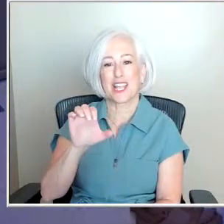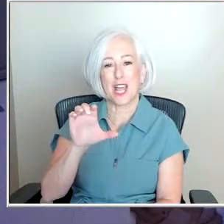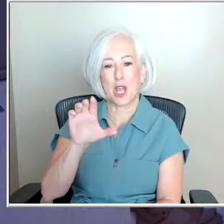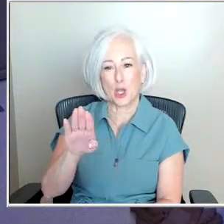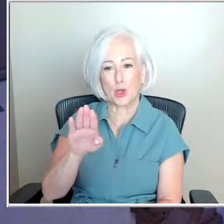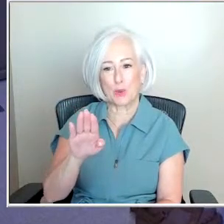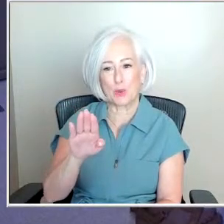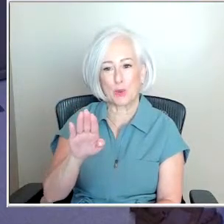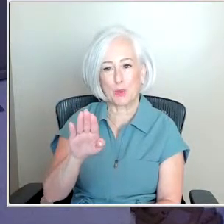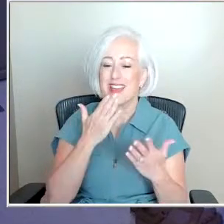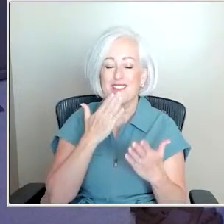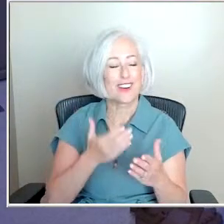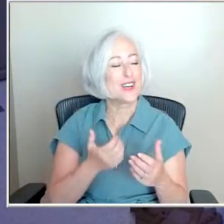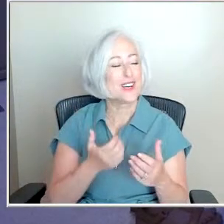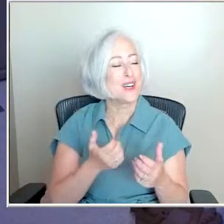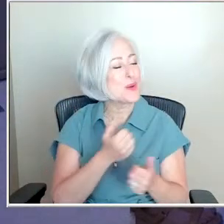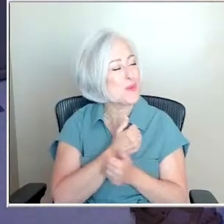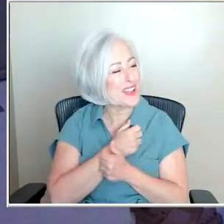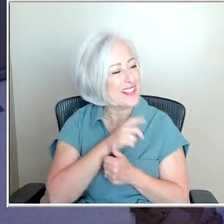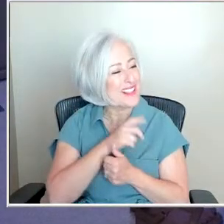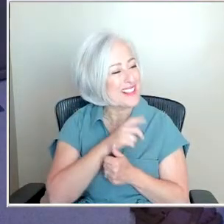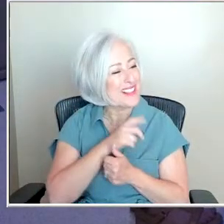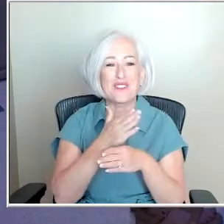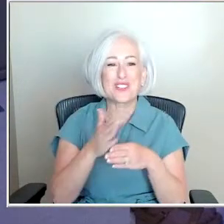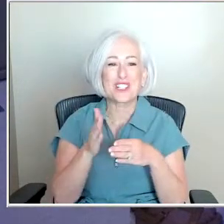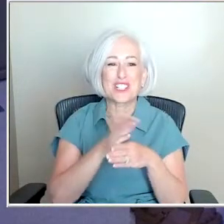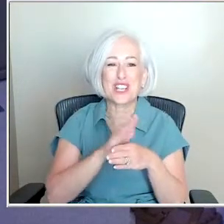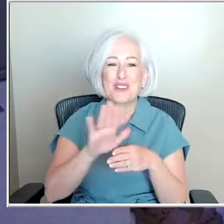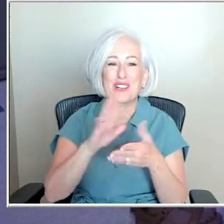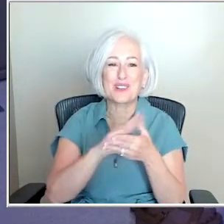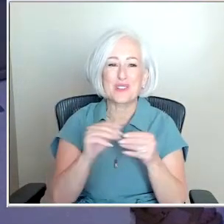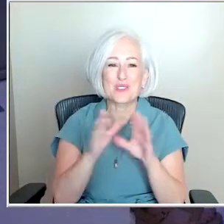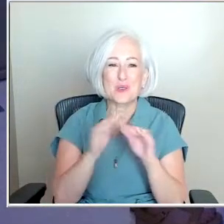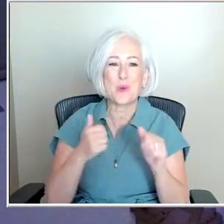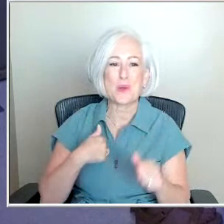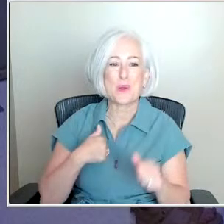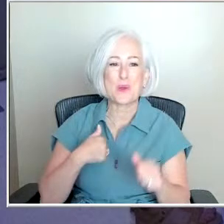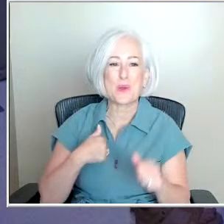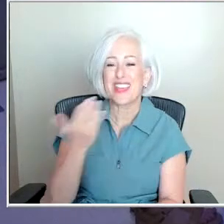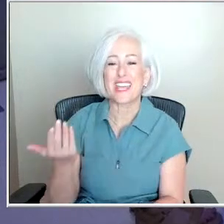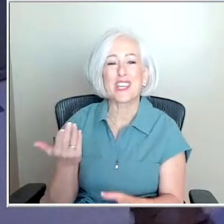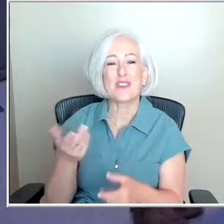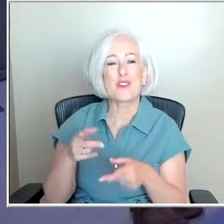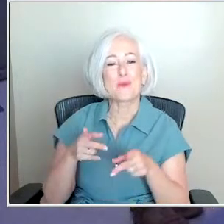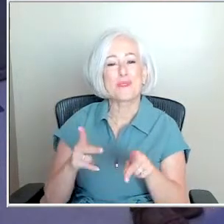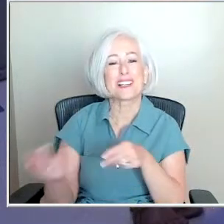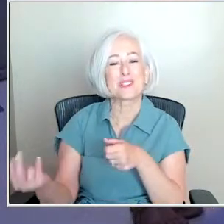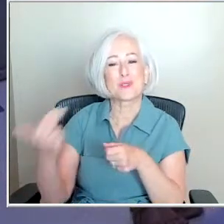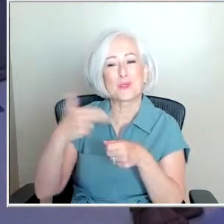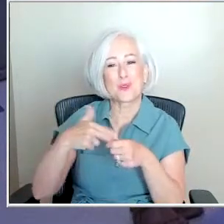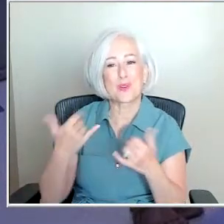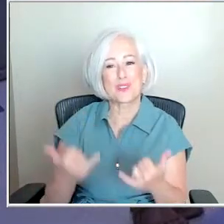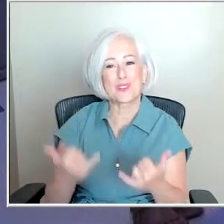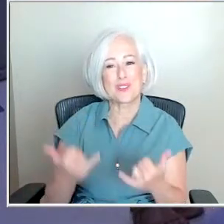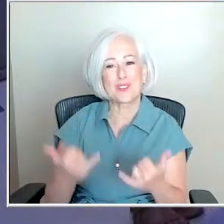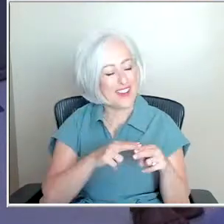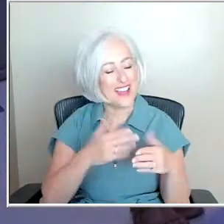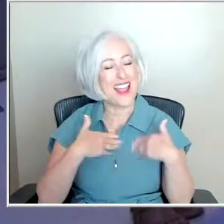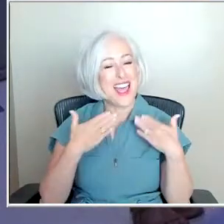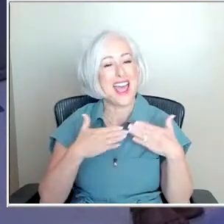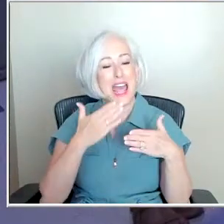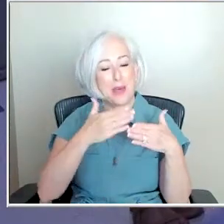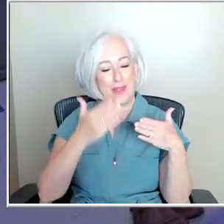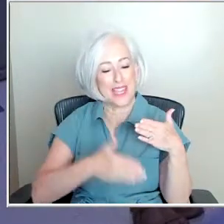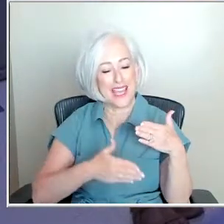it. Just thank you so much for sharing your story with us thank you for having and being us. here with us today. It's fun. It's a happy ending, and that's really kind of what gives